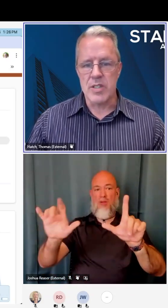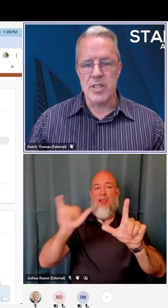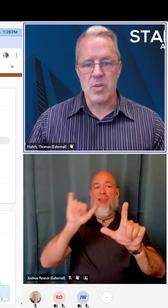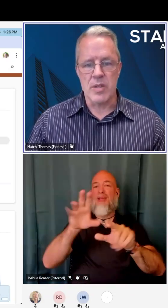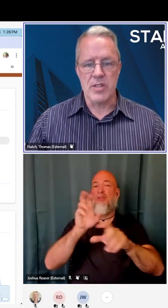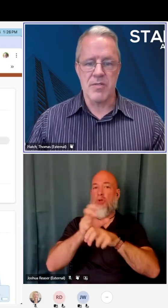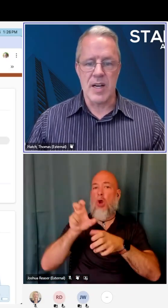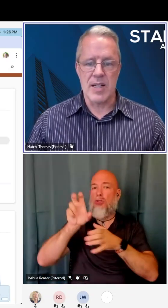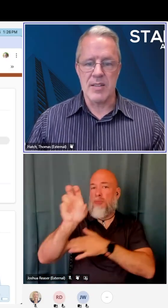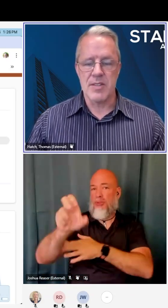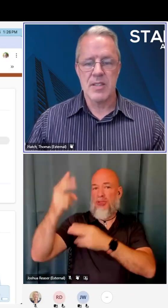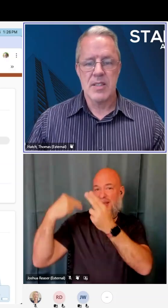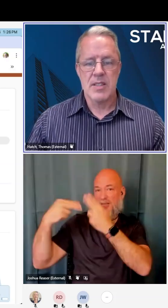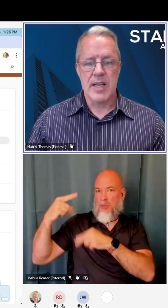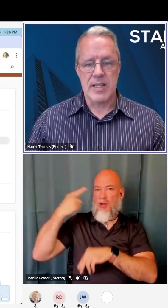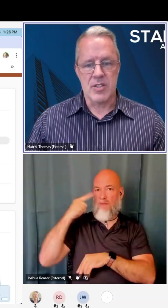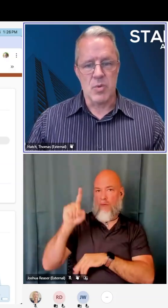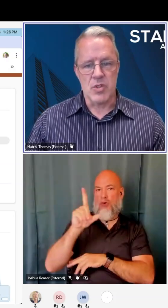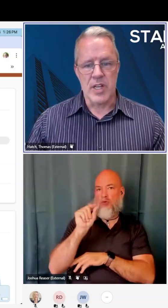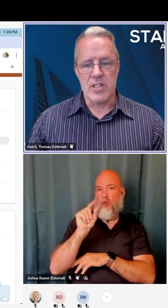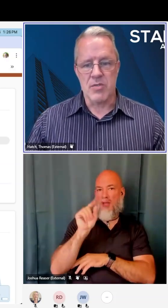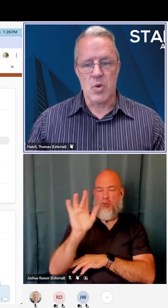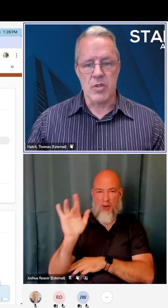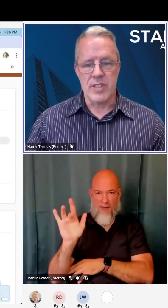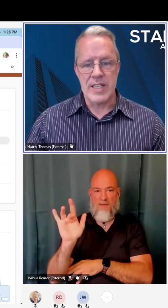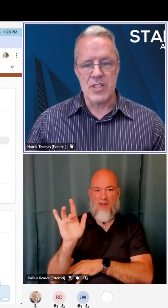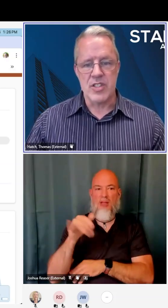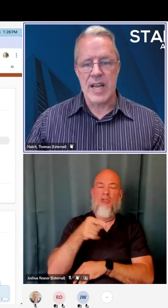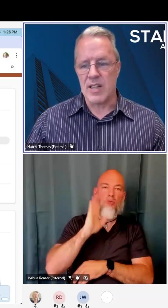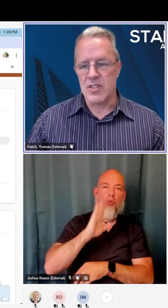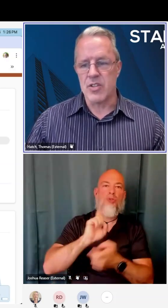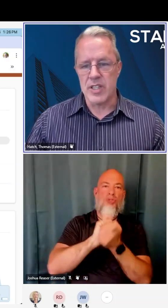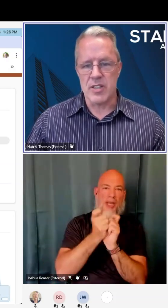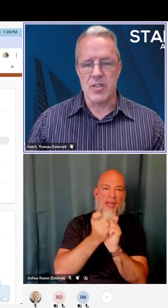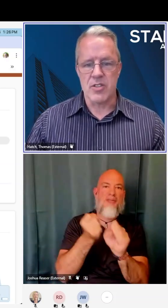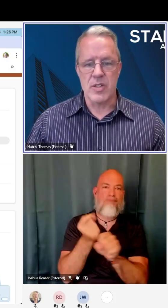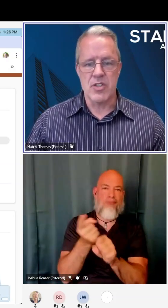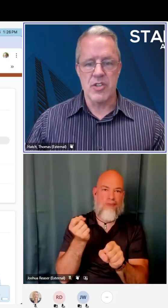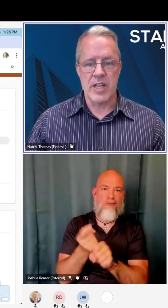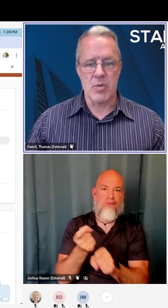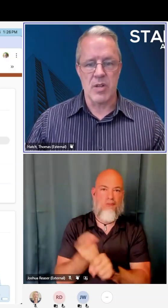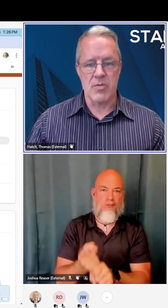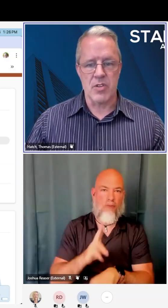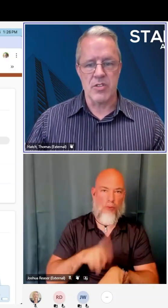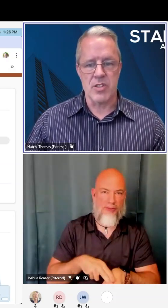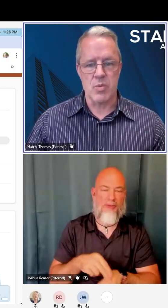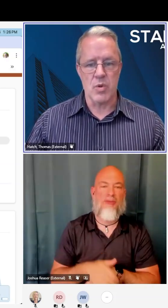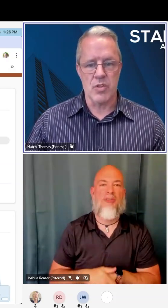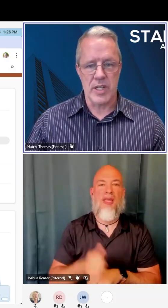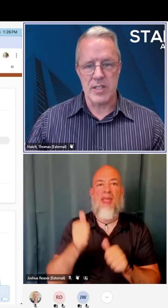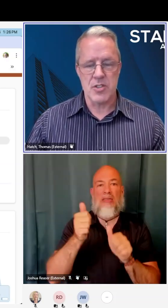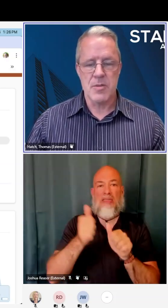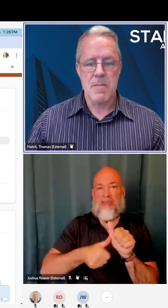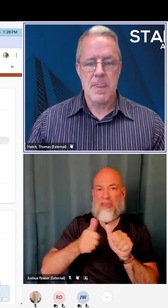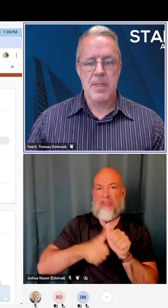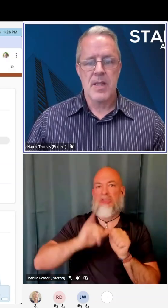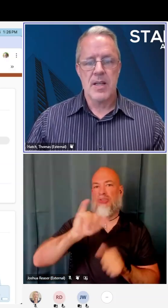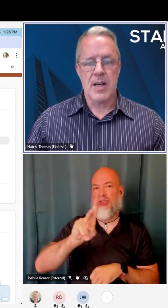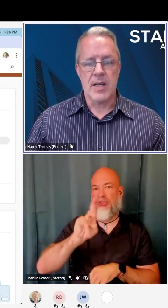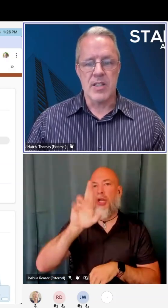for 2025. And this will change, of course, each calendar year. So each January 1st, this will